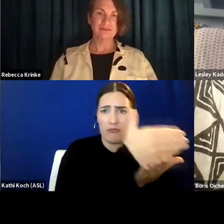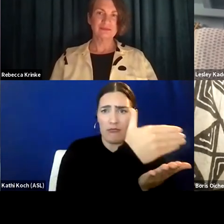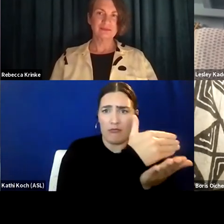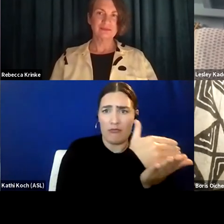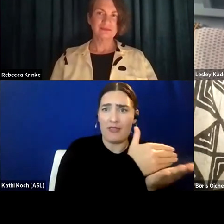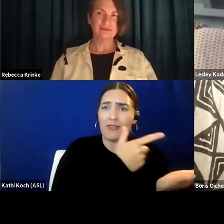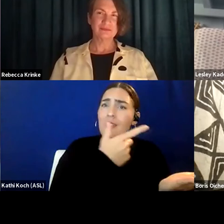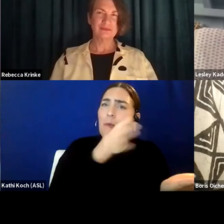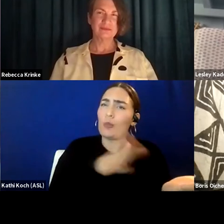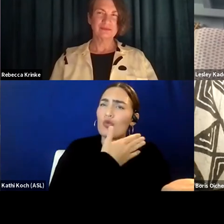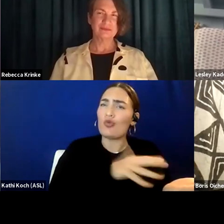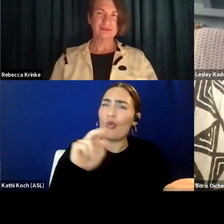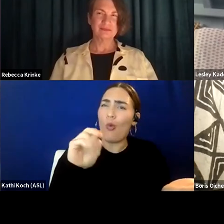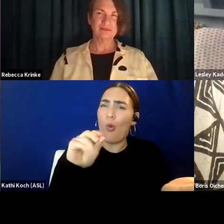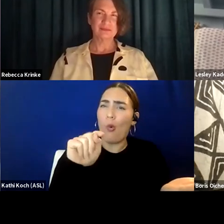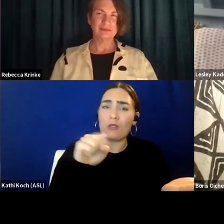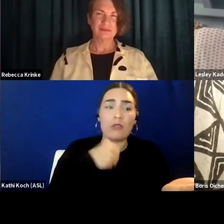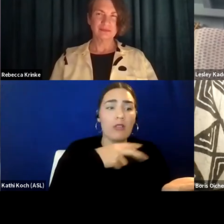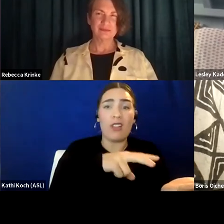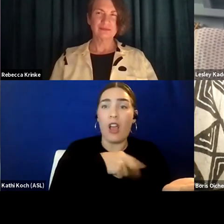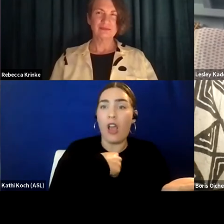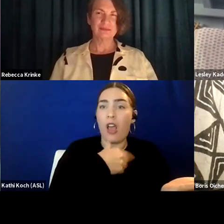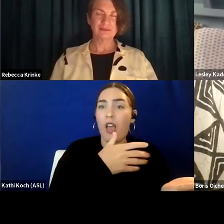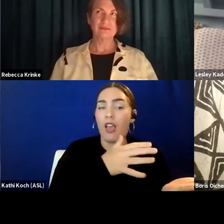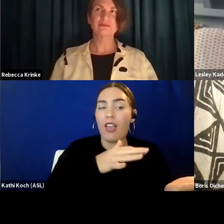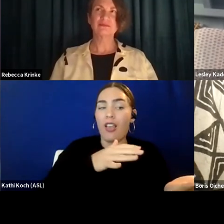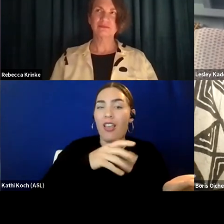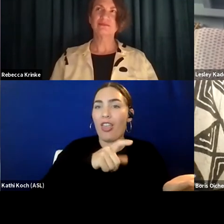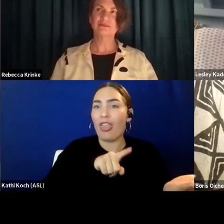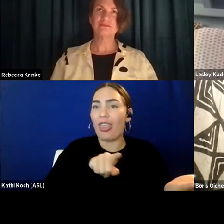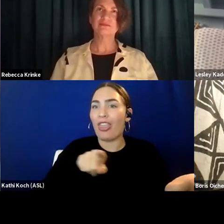kind of have to put the book down and just listen to what I'm doing.